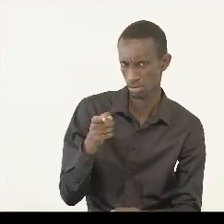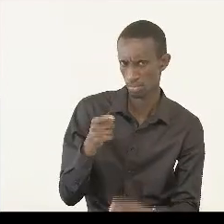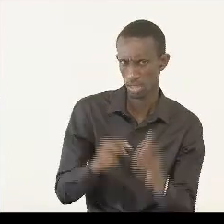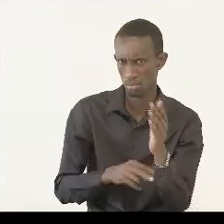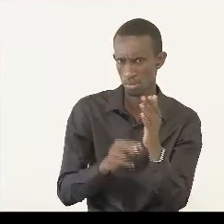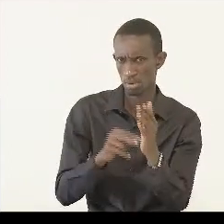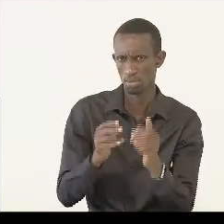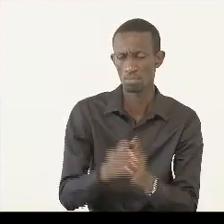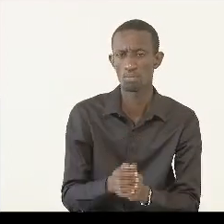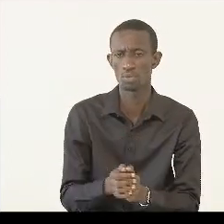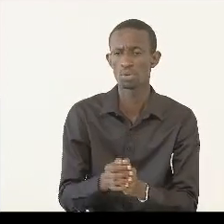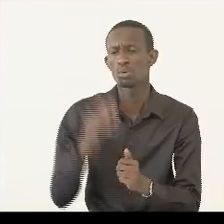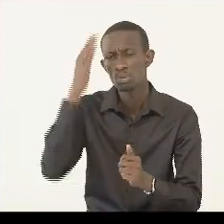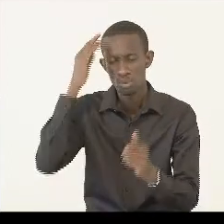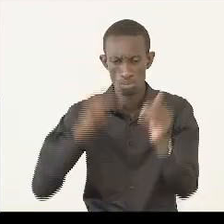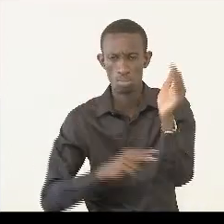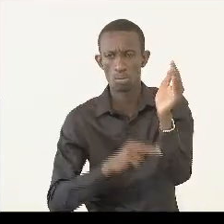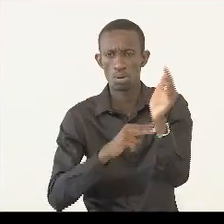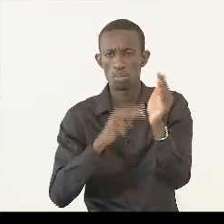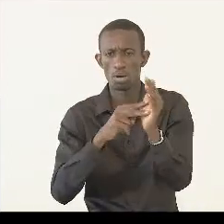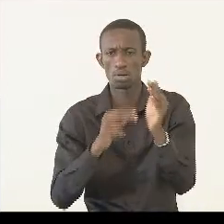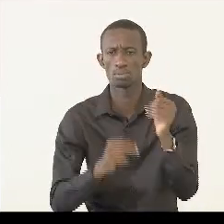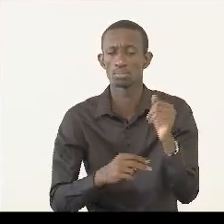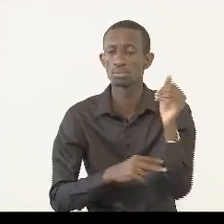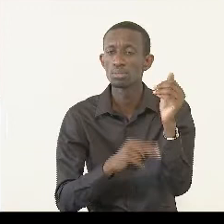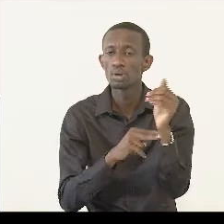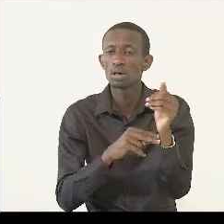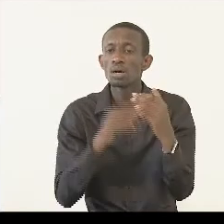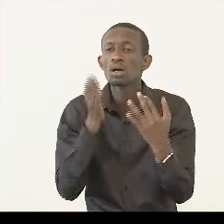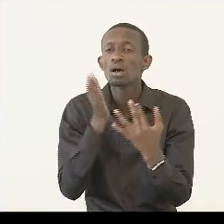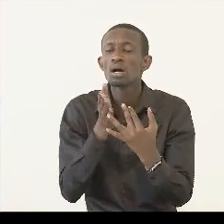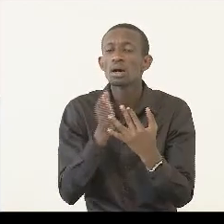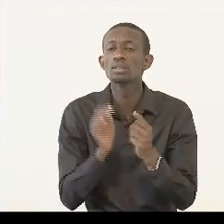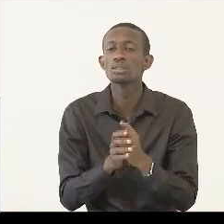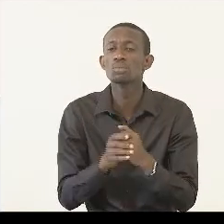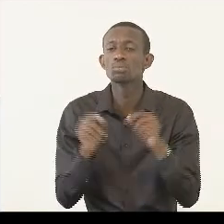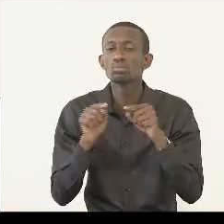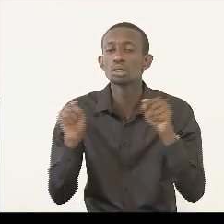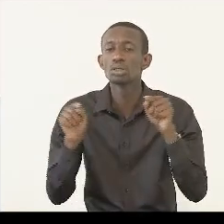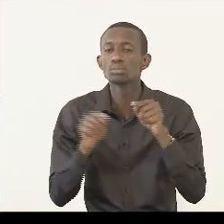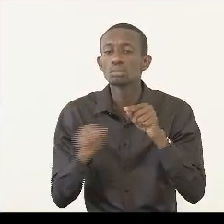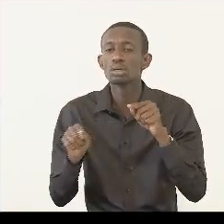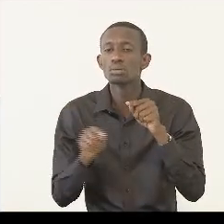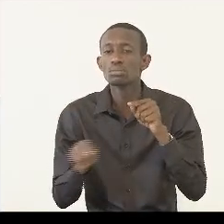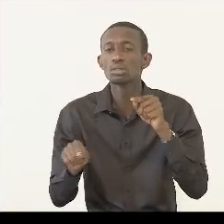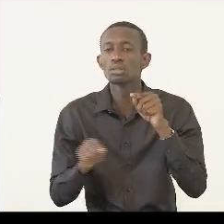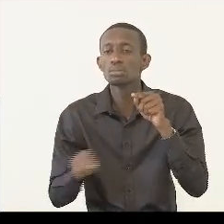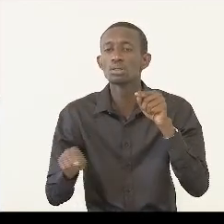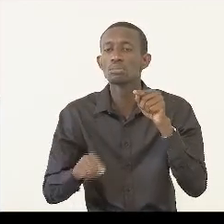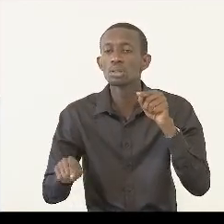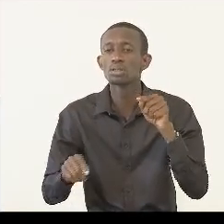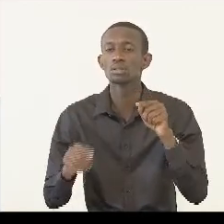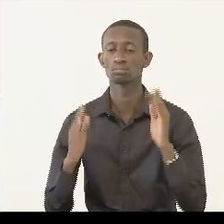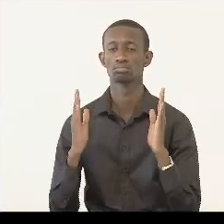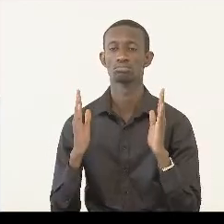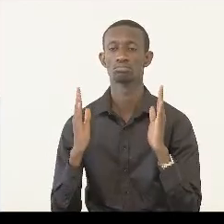Urwego wuririraho bubaka. Rufitemo uturongo hagati, imitambiko. N'ibindi bintu